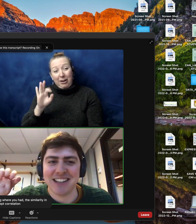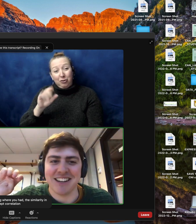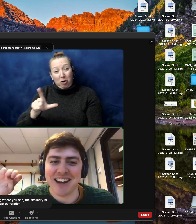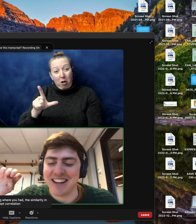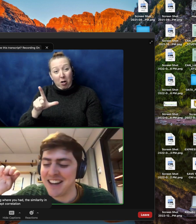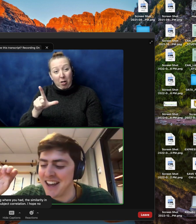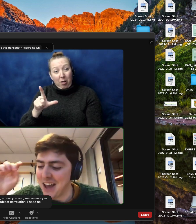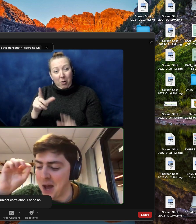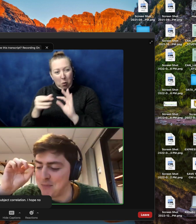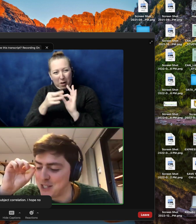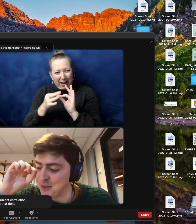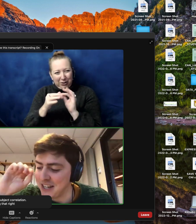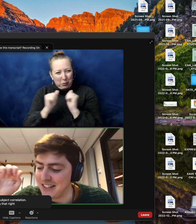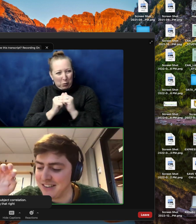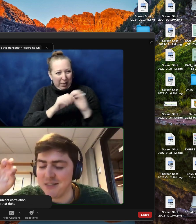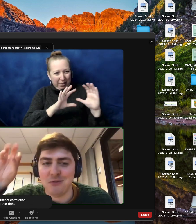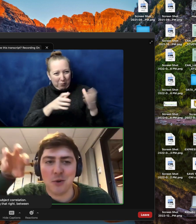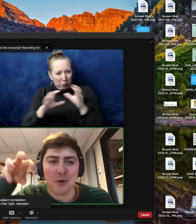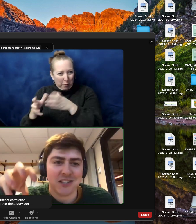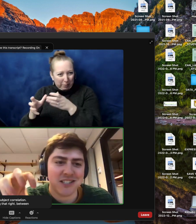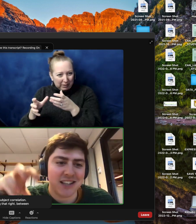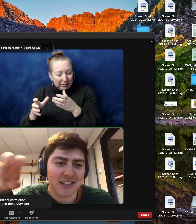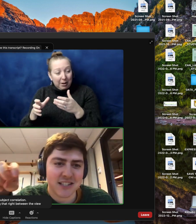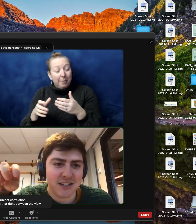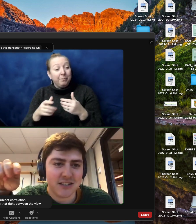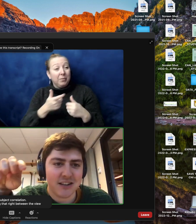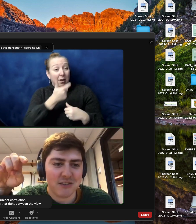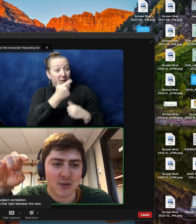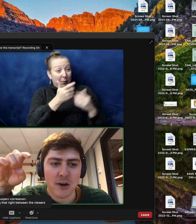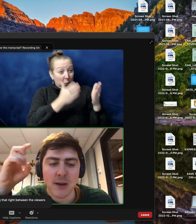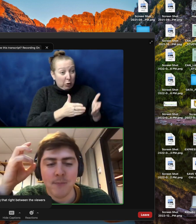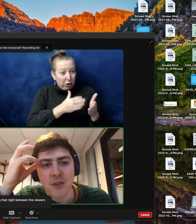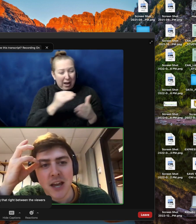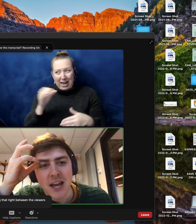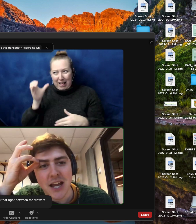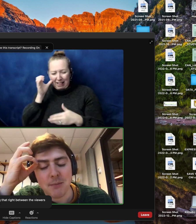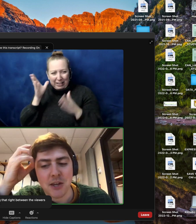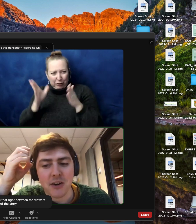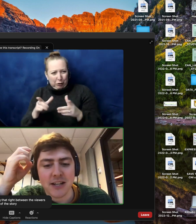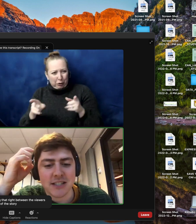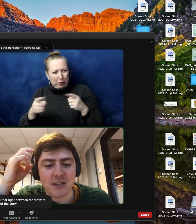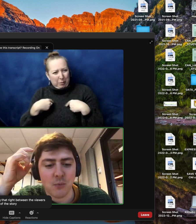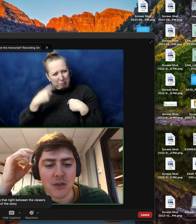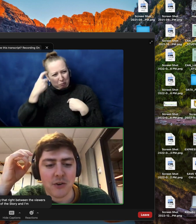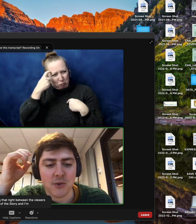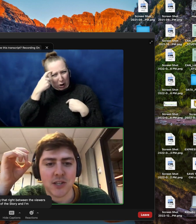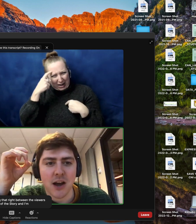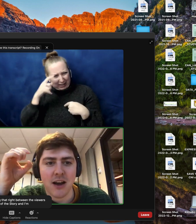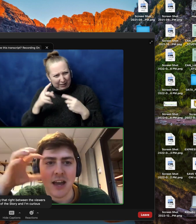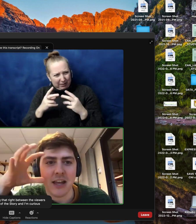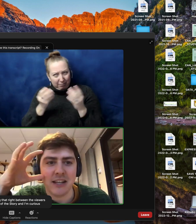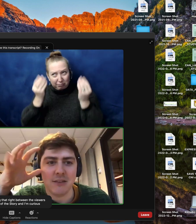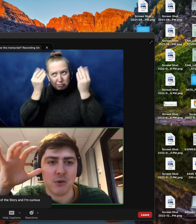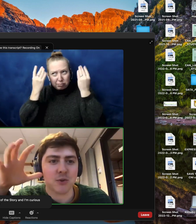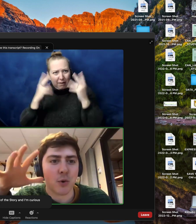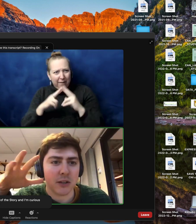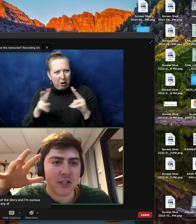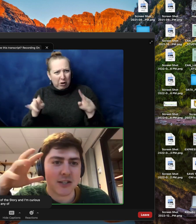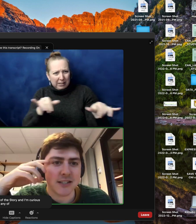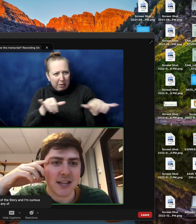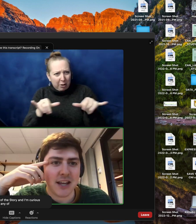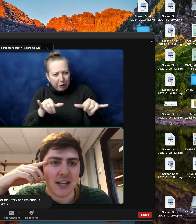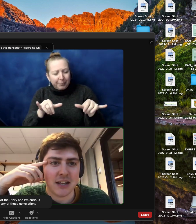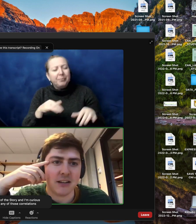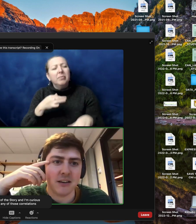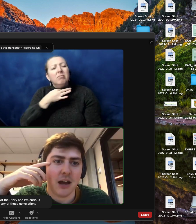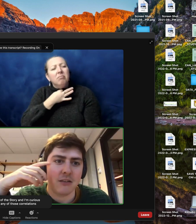I'm getting that right, between the viewers and the listeners of the story. Mm-hmm. And I'm curious whether you saw any of those